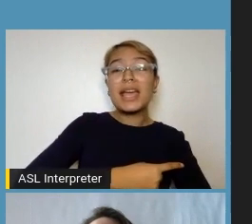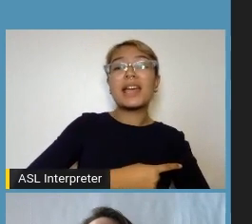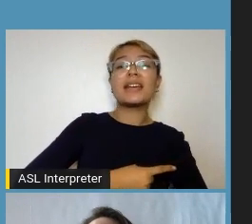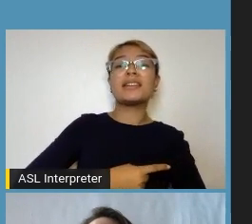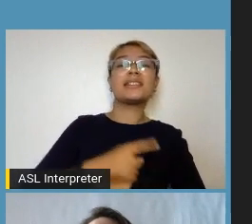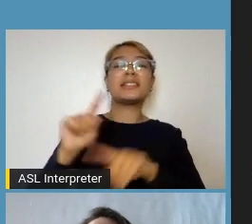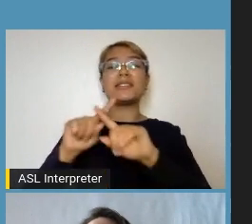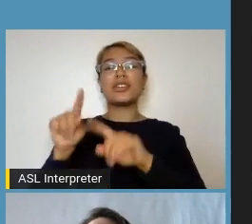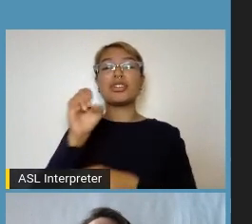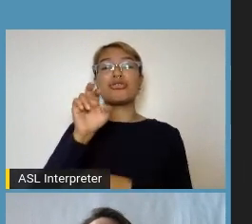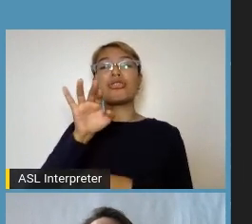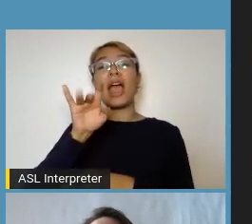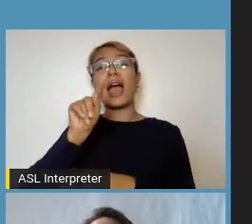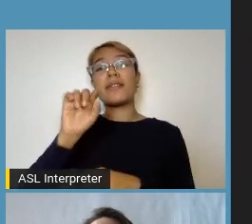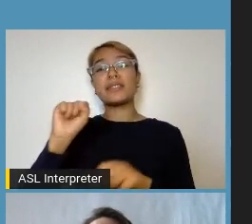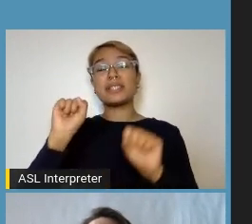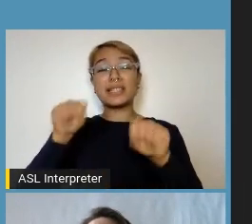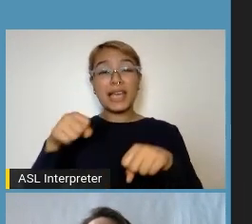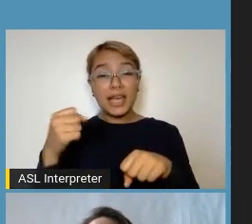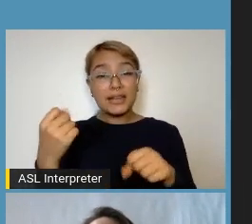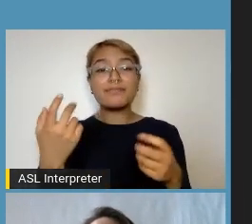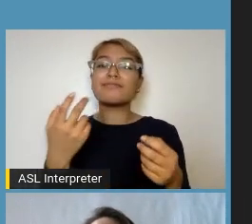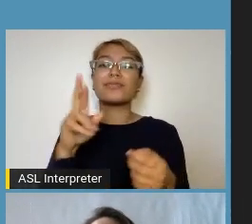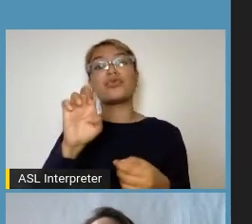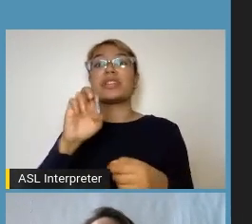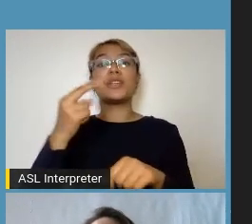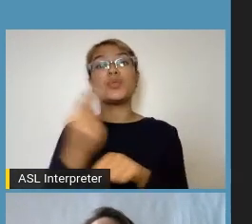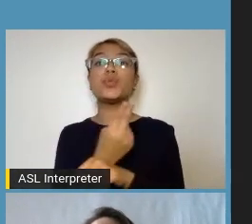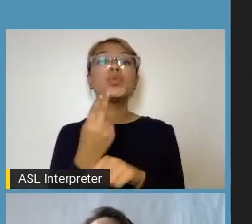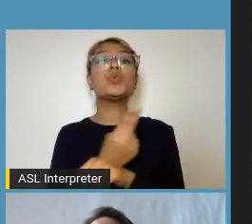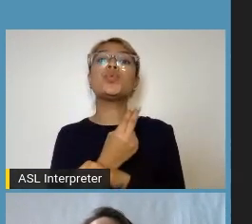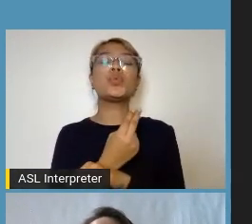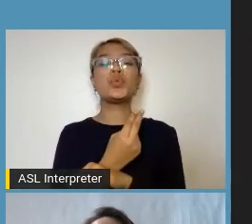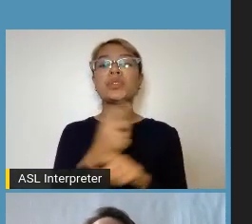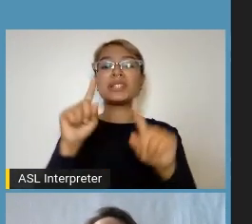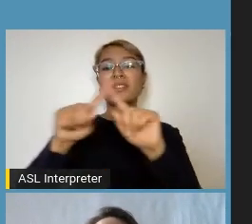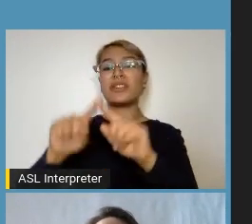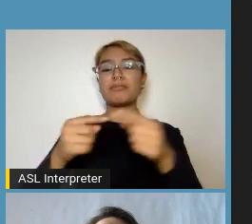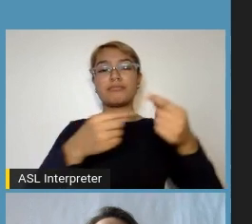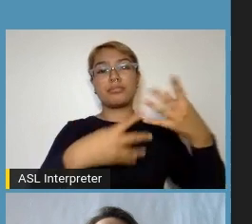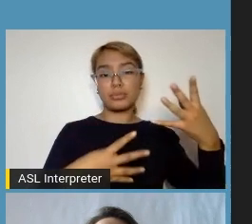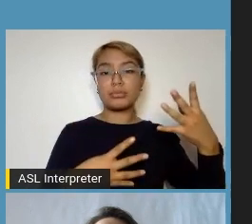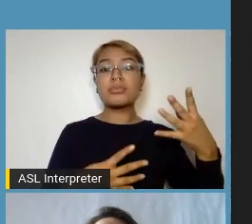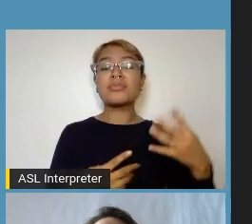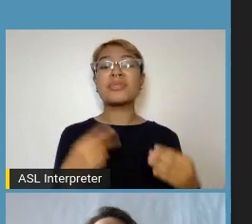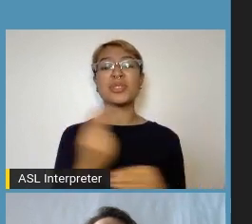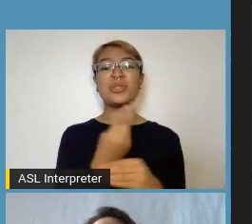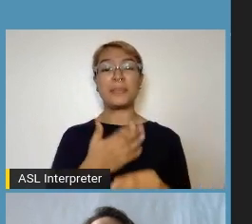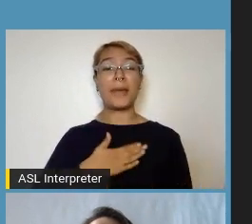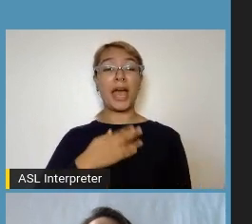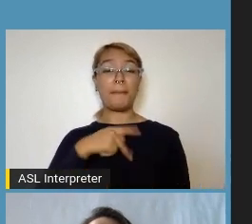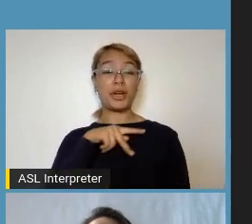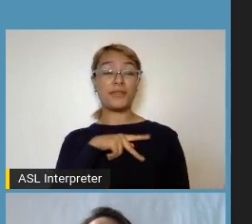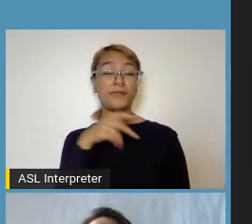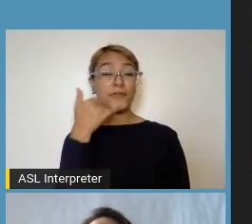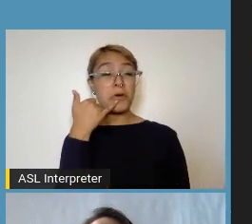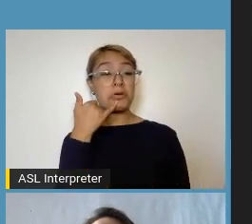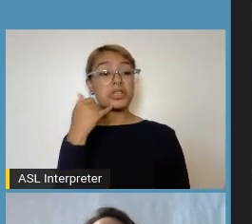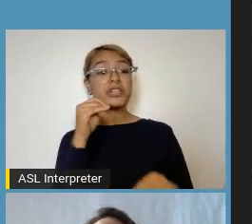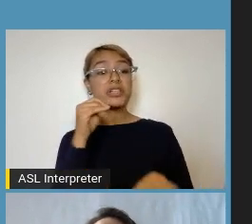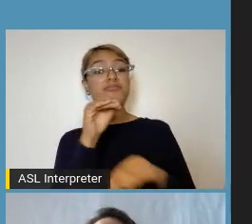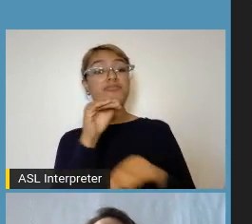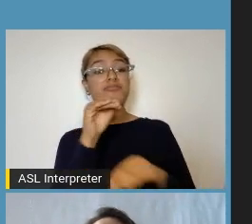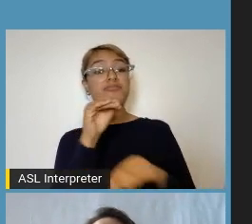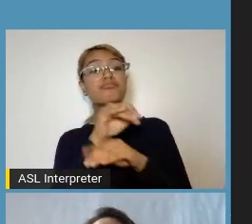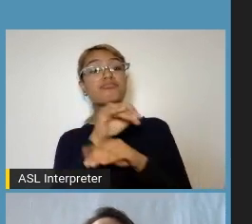can do with toilet paper rolls and making lanterns from tin cans. I was using my personal phone to record and I didn't even